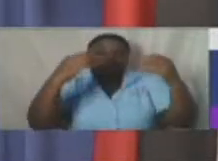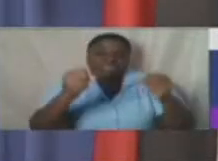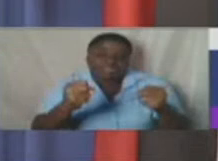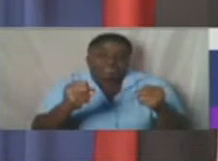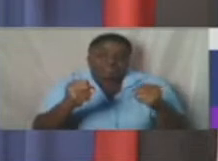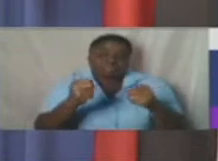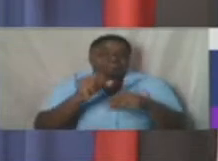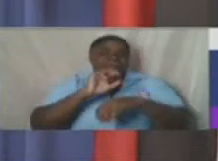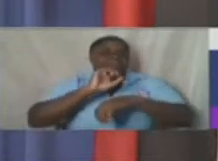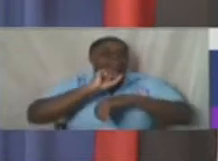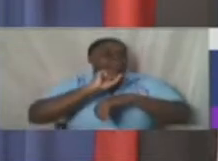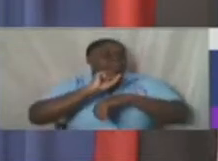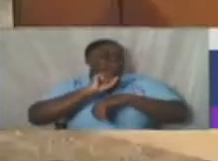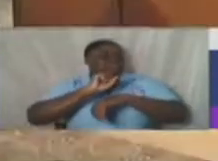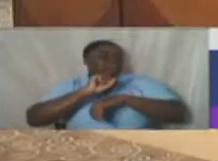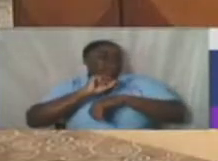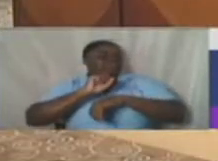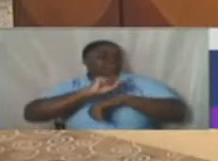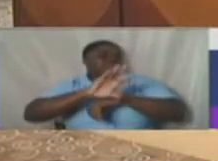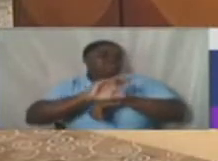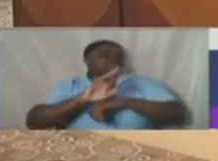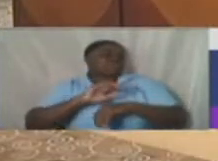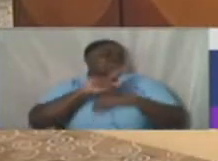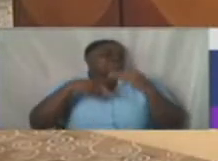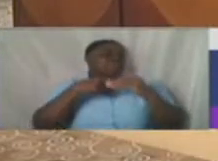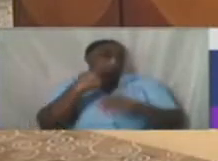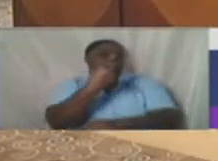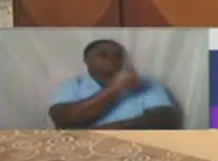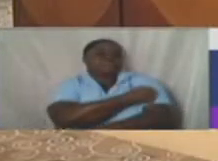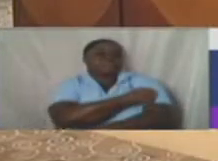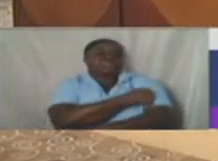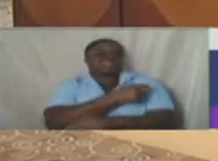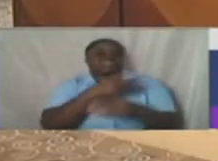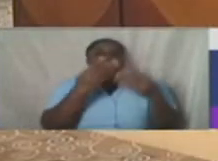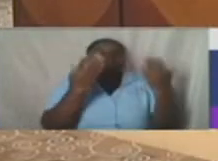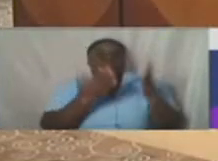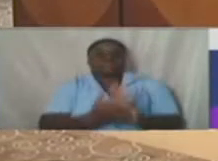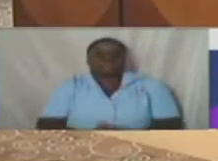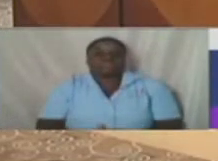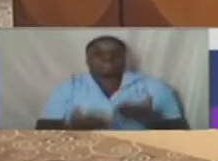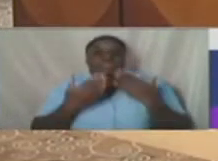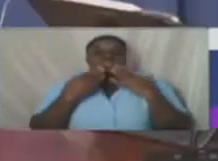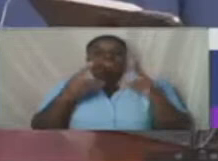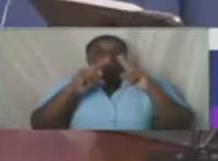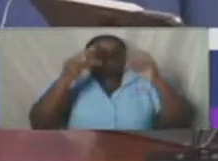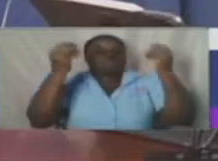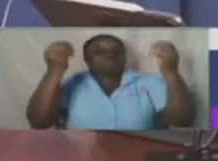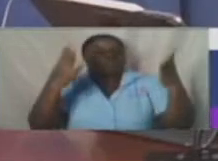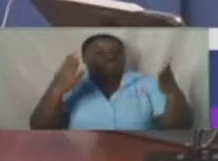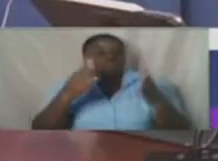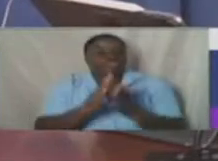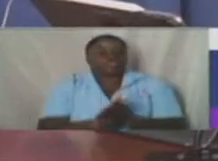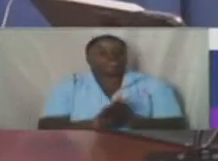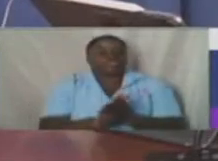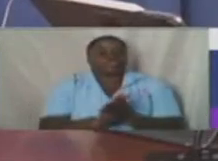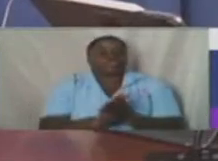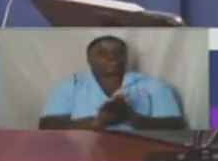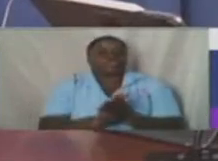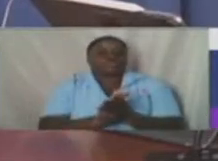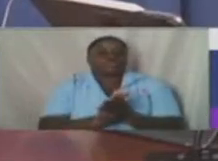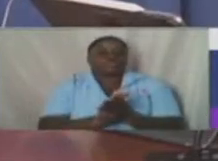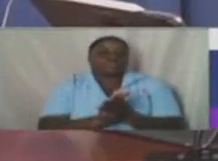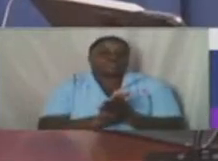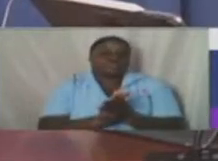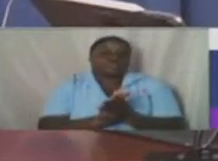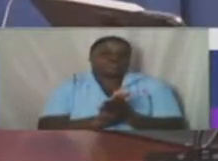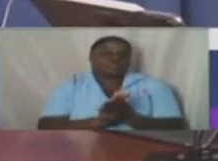to how the vaccination program has been progressing. Thank you very much, Honorable Prime Minister, my cabinet colleagues, Minister